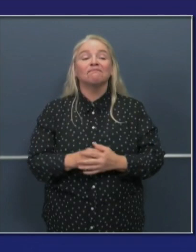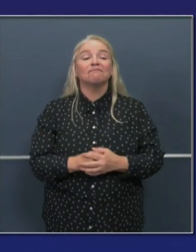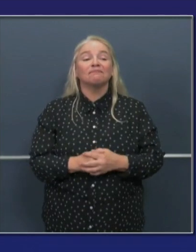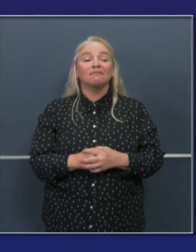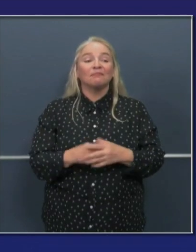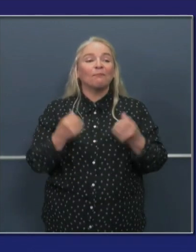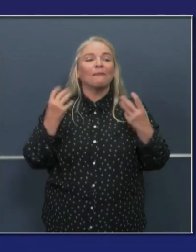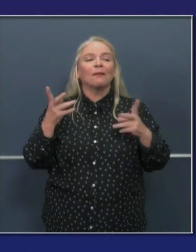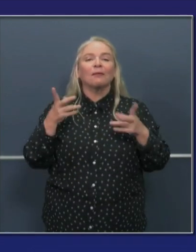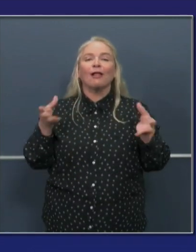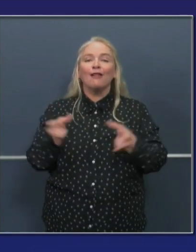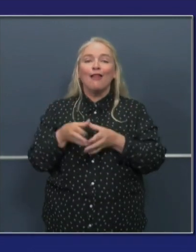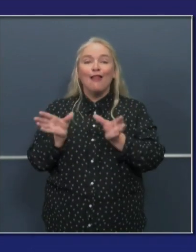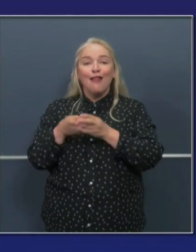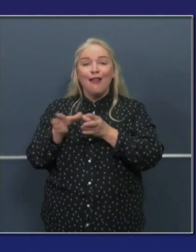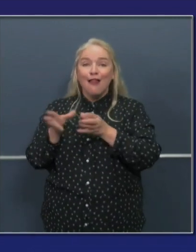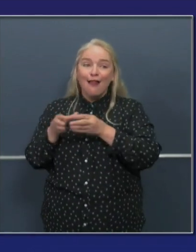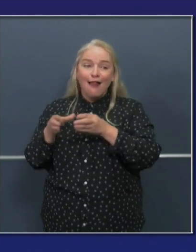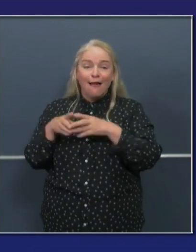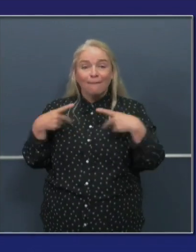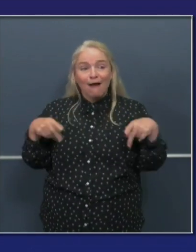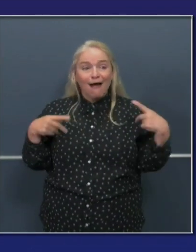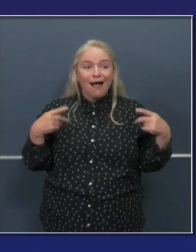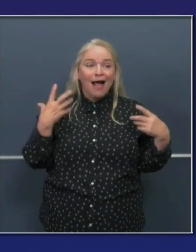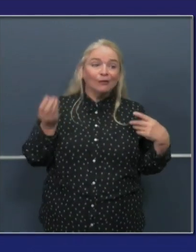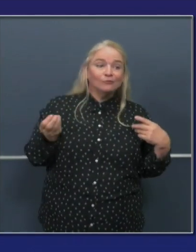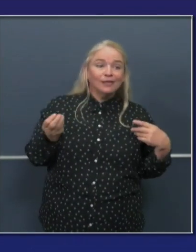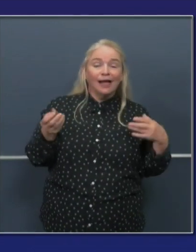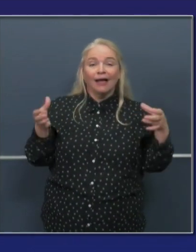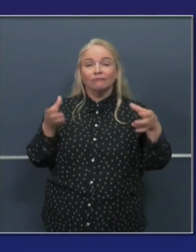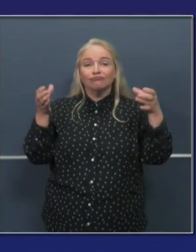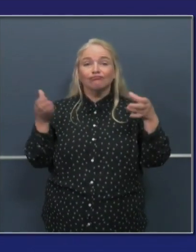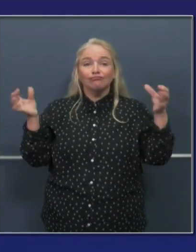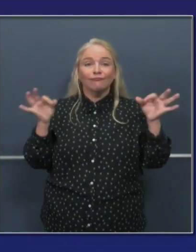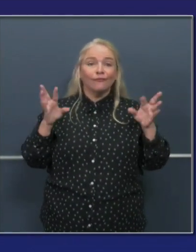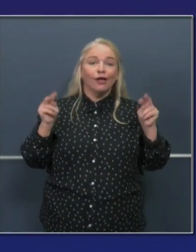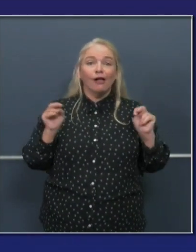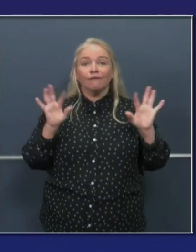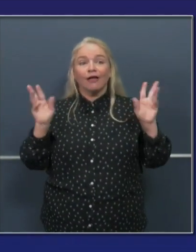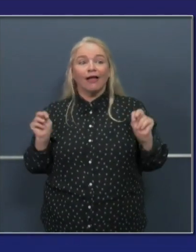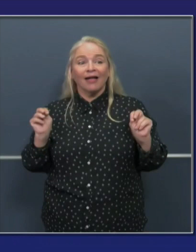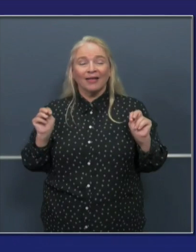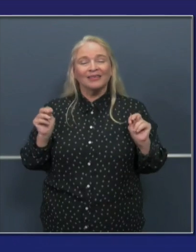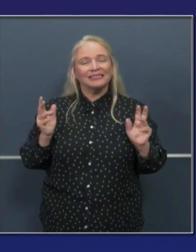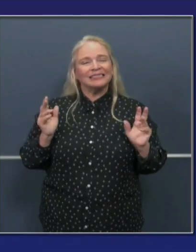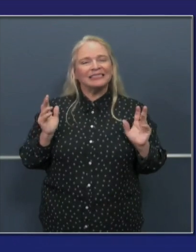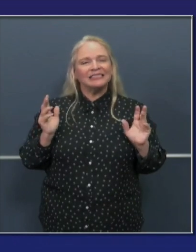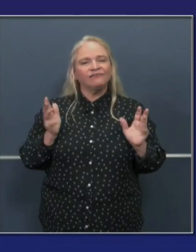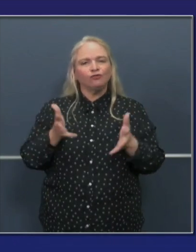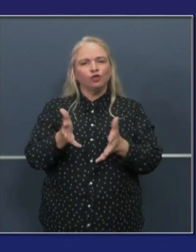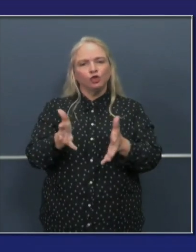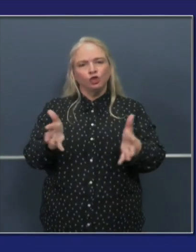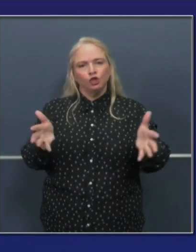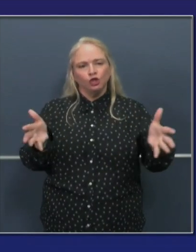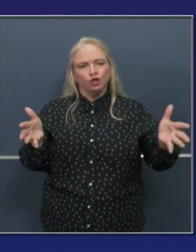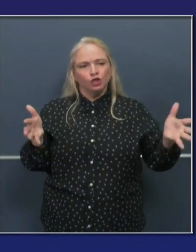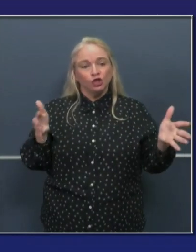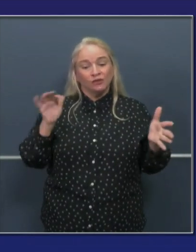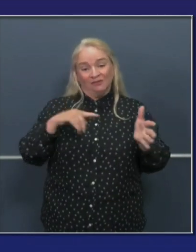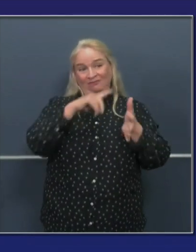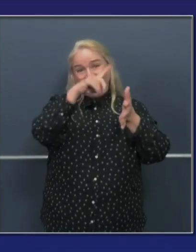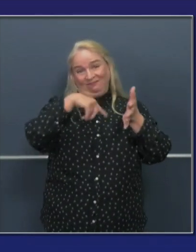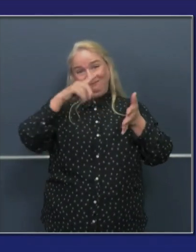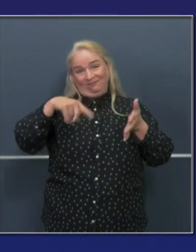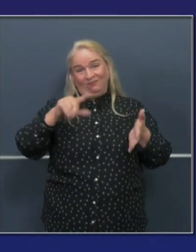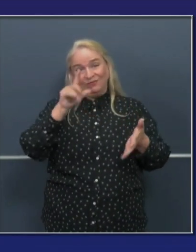to be brought outdoors. And I want to just acknowledge that a number of these counties didn't come kicking and screaming.